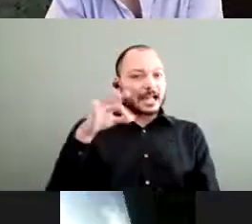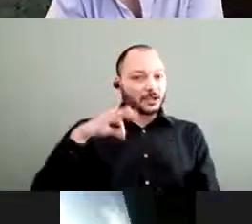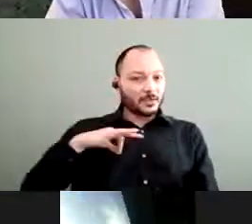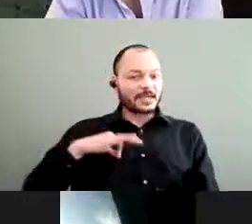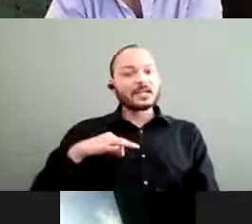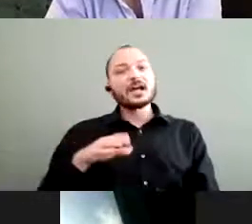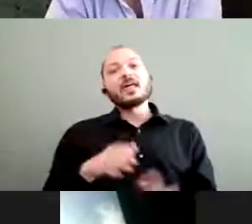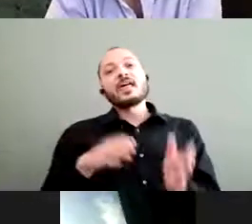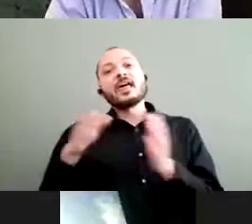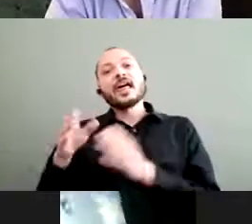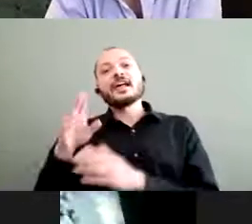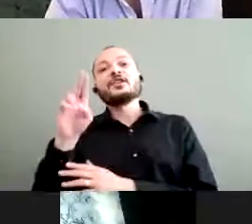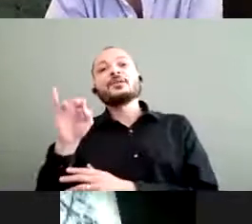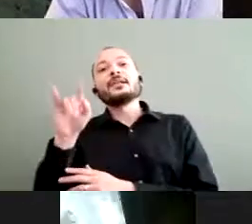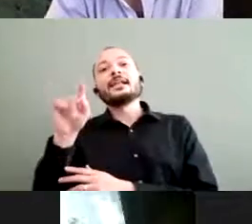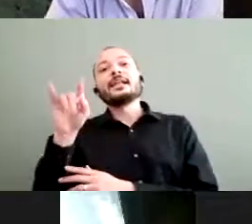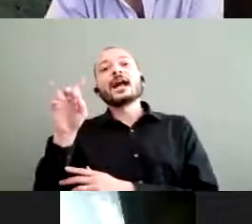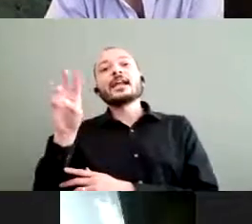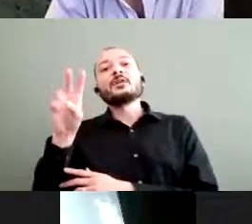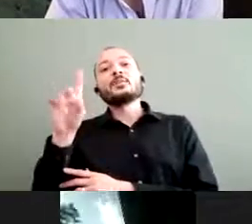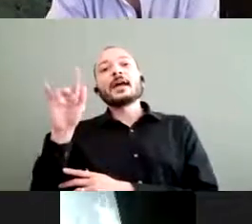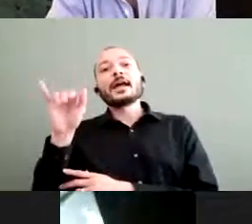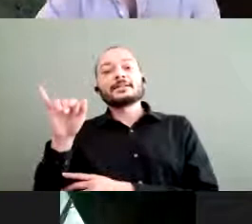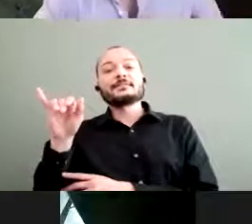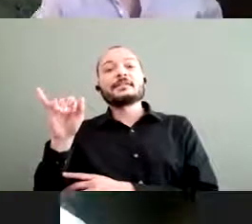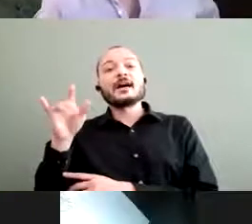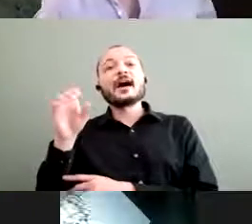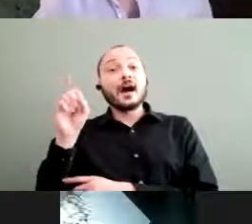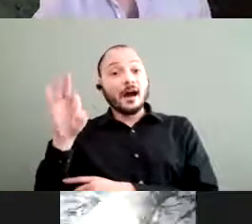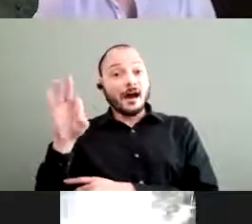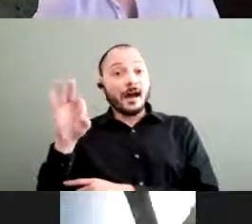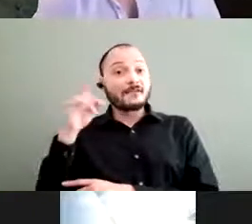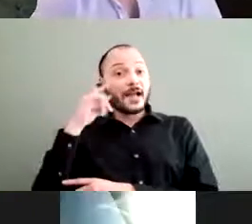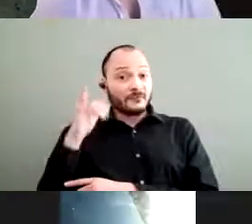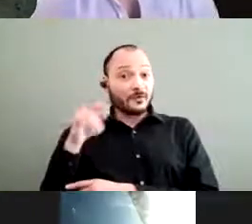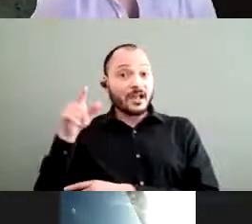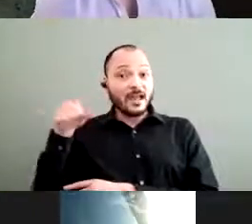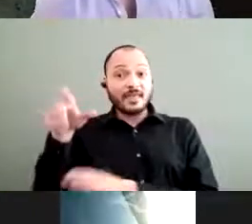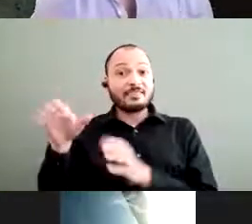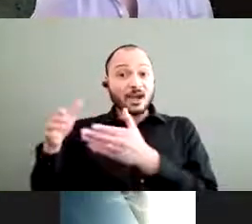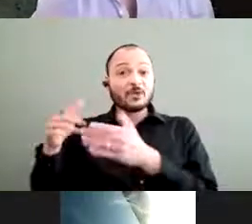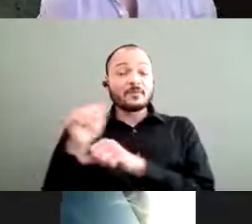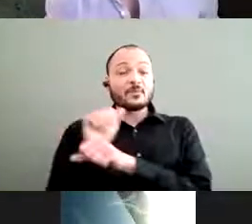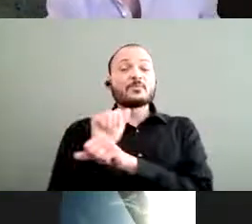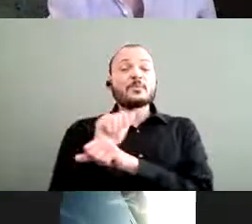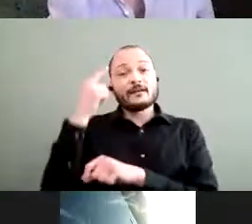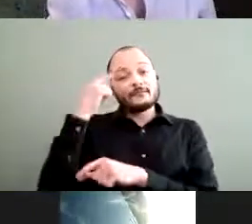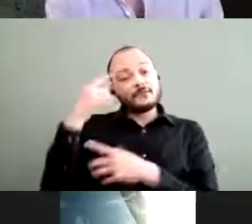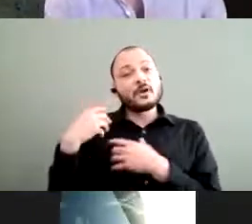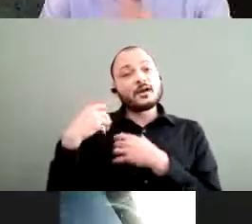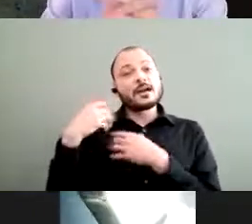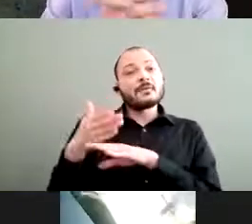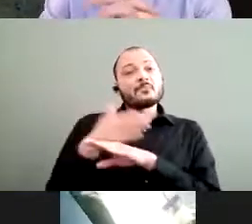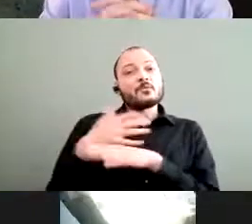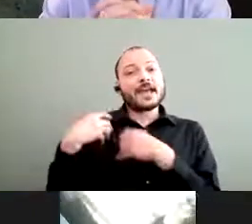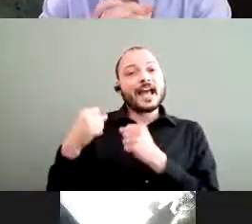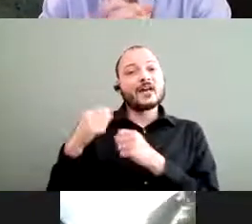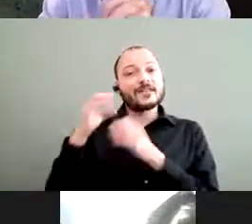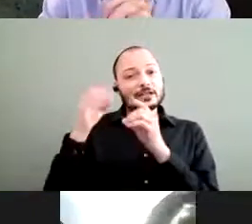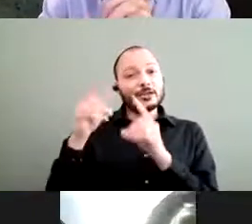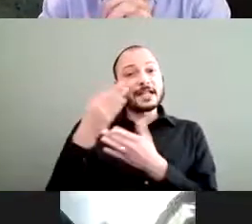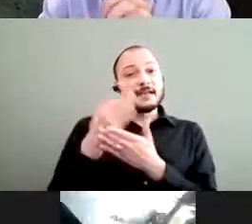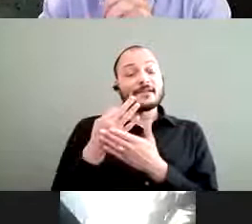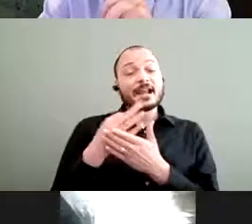from United Ways of California, and they work to improve the health, education, and financial results for